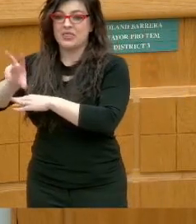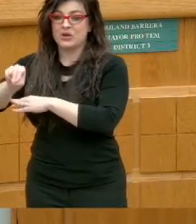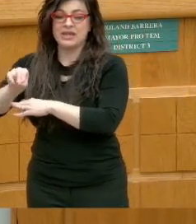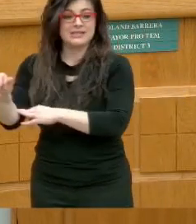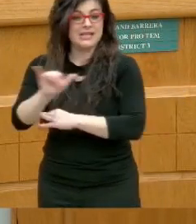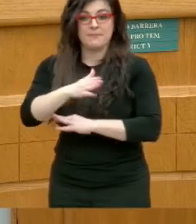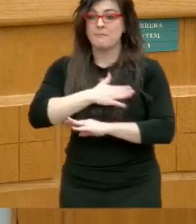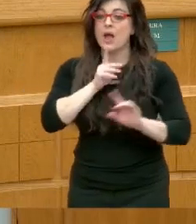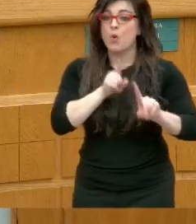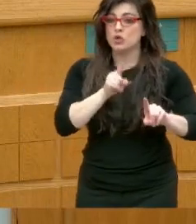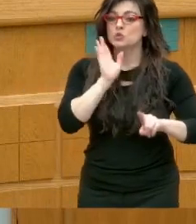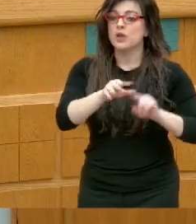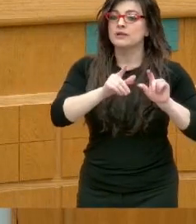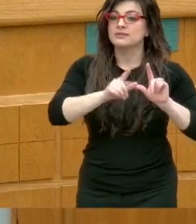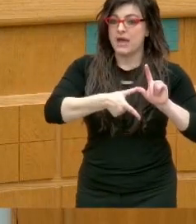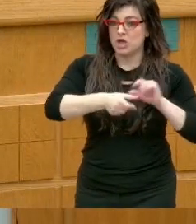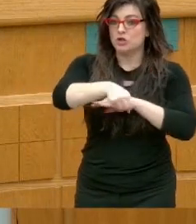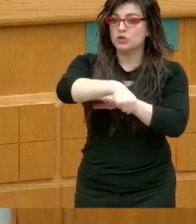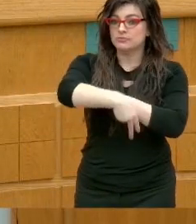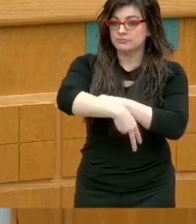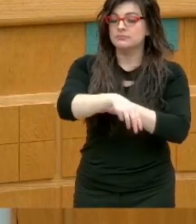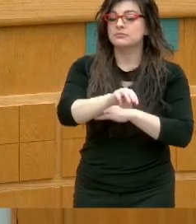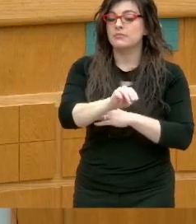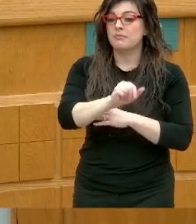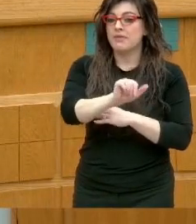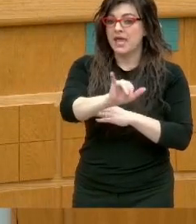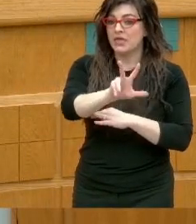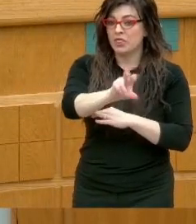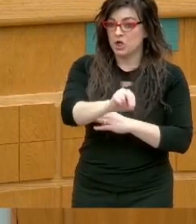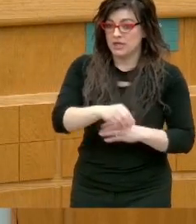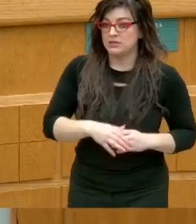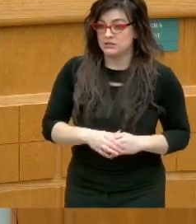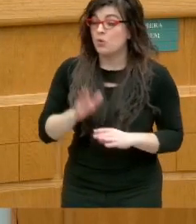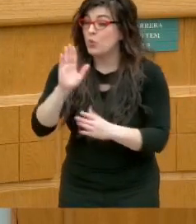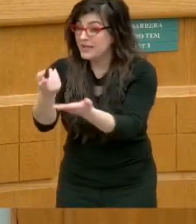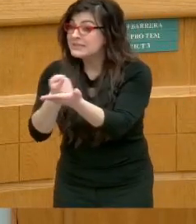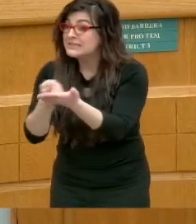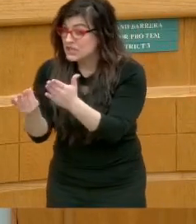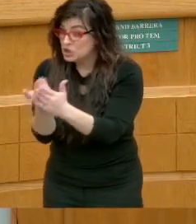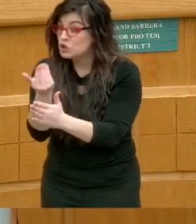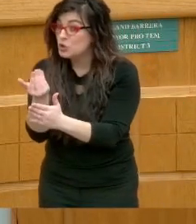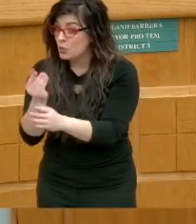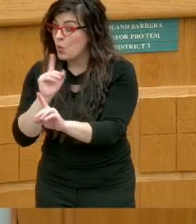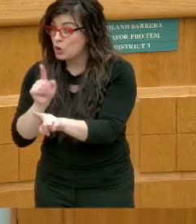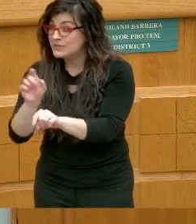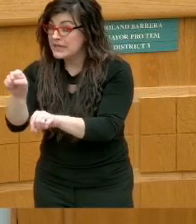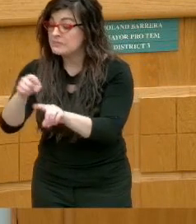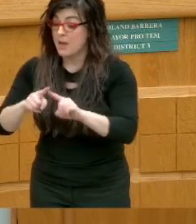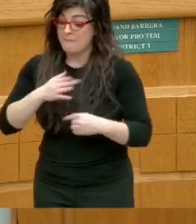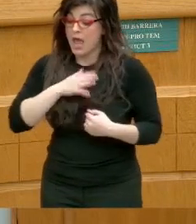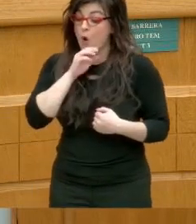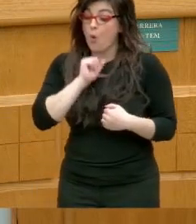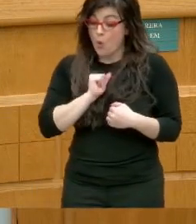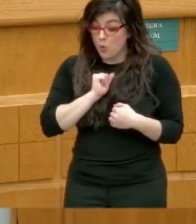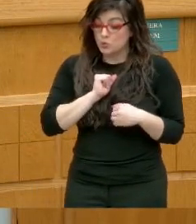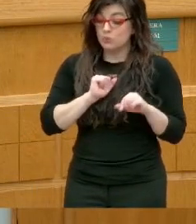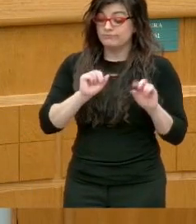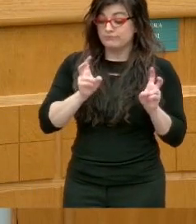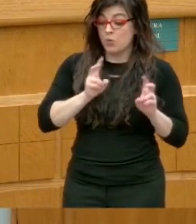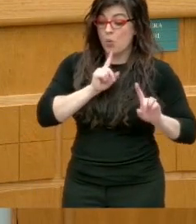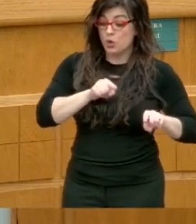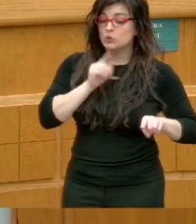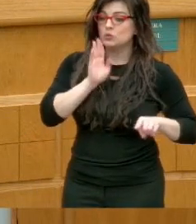April 30th. Now, we're going to talk about the new orders, but my old orders will end on April 30th, and so will the